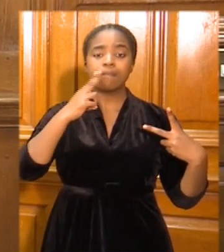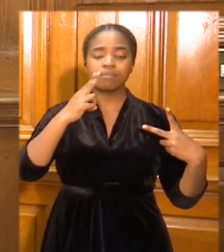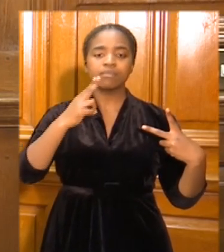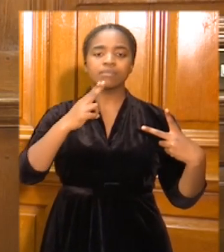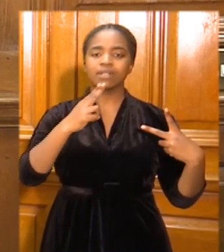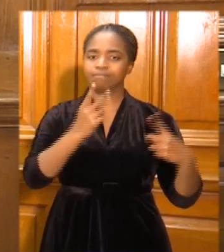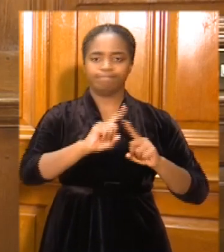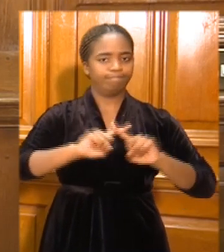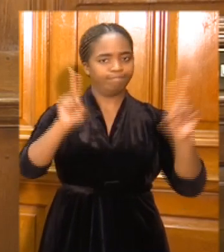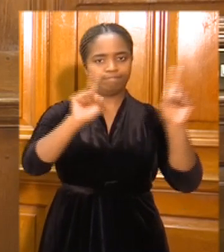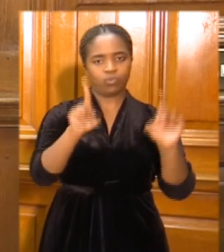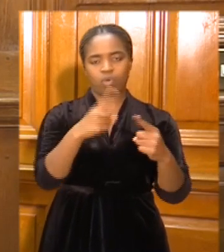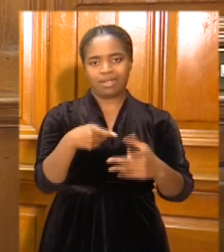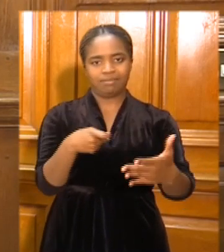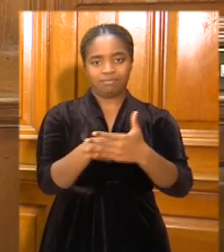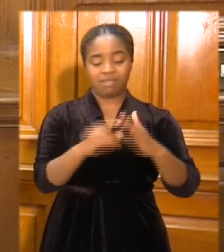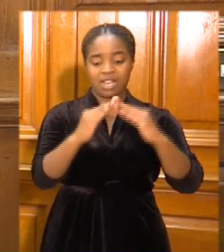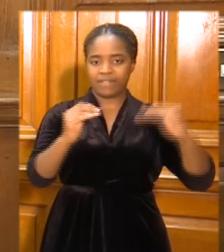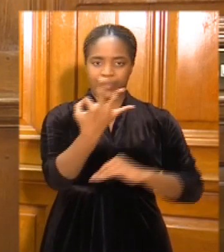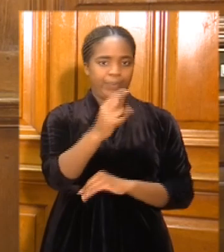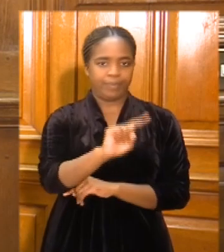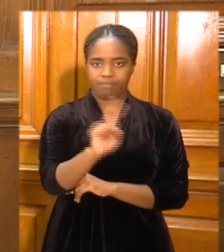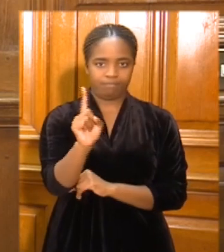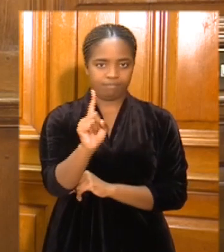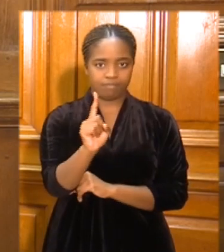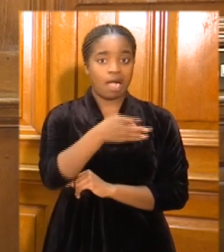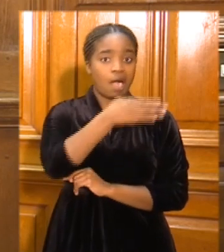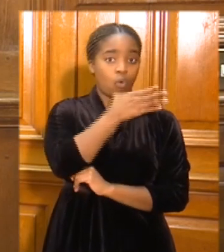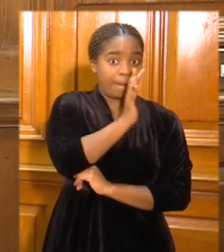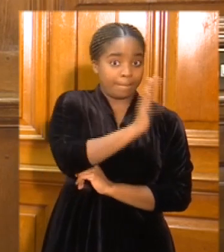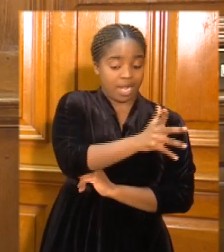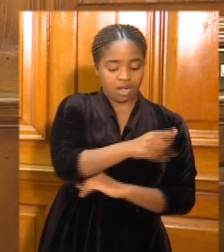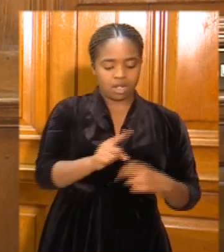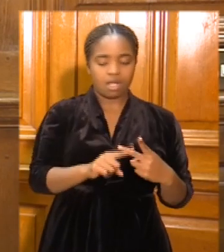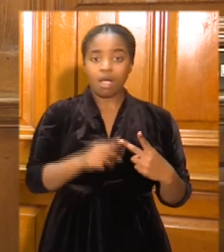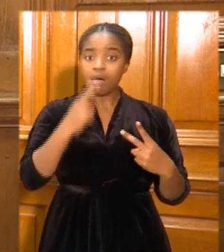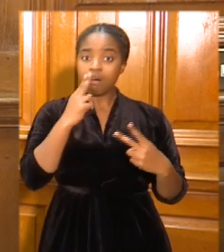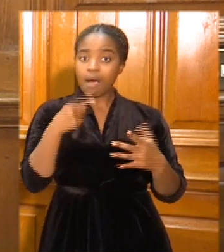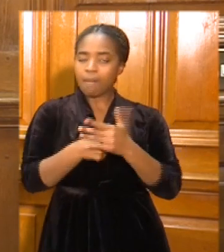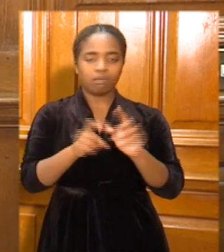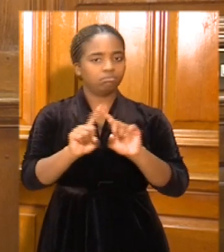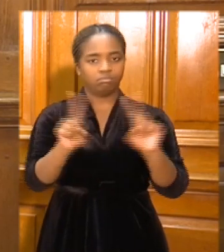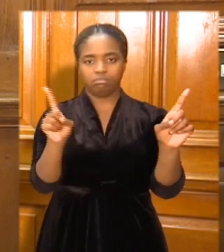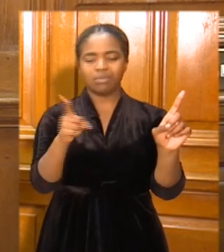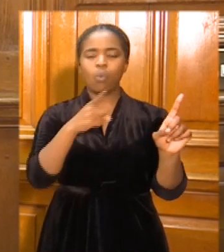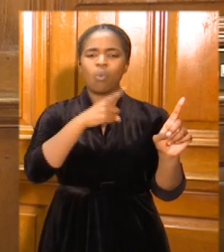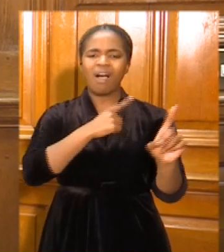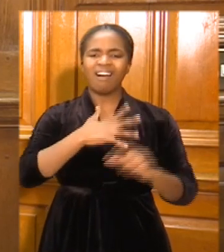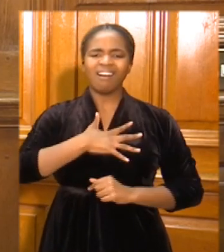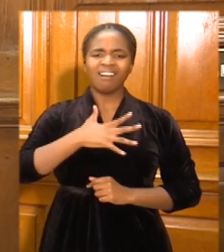remain prohibited in Alert Level 3 due to the health risks associated with